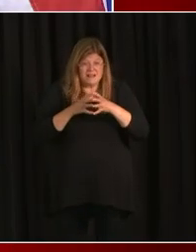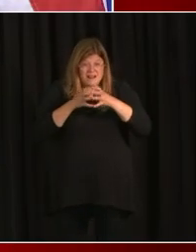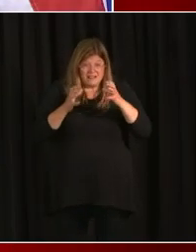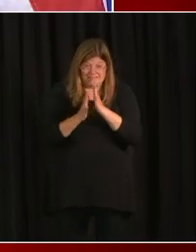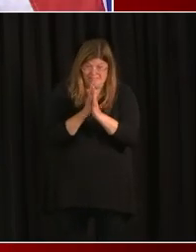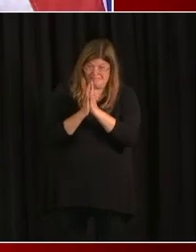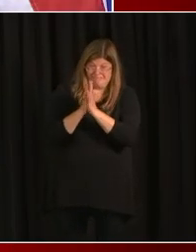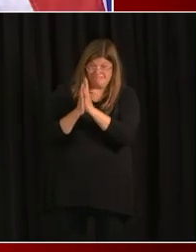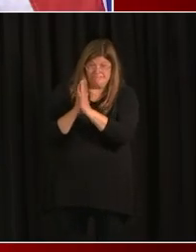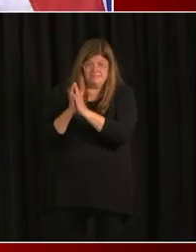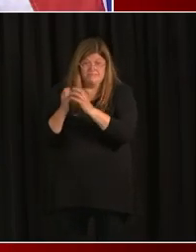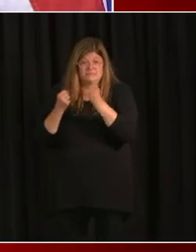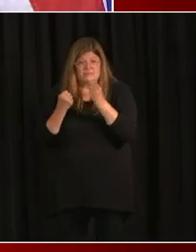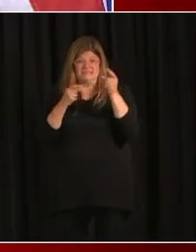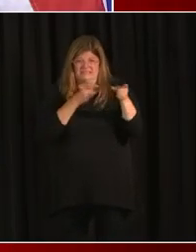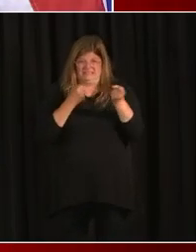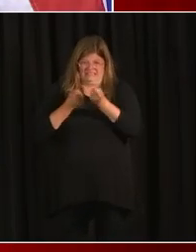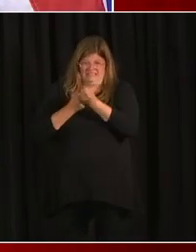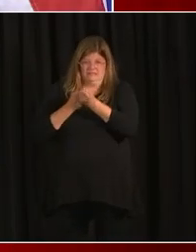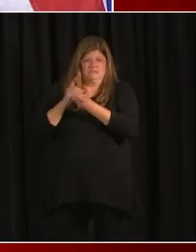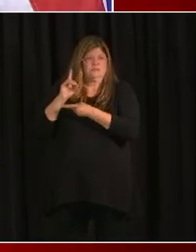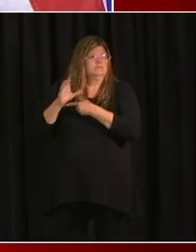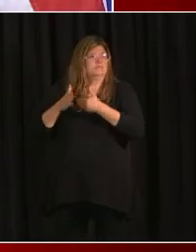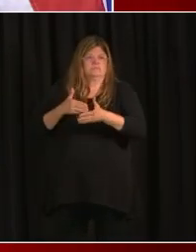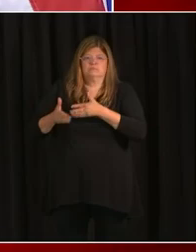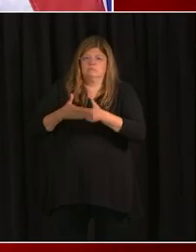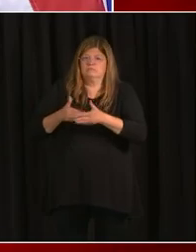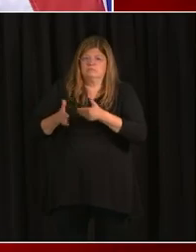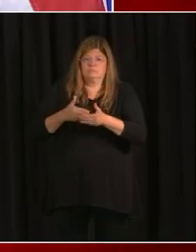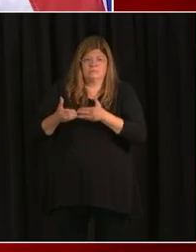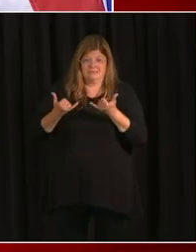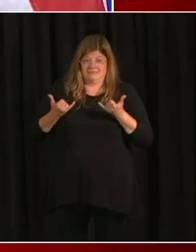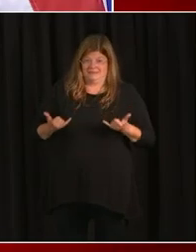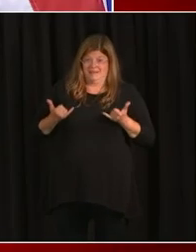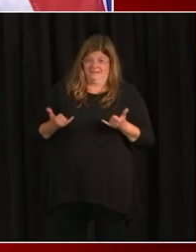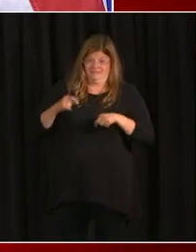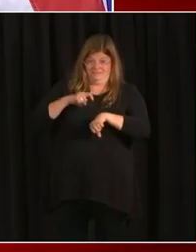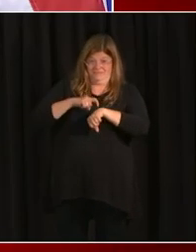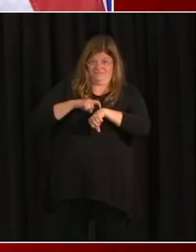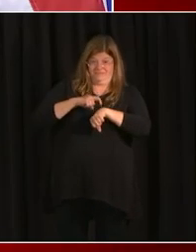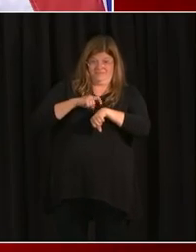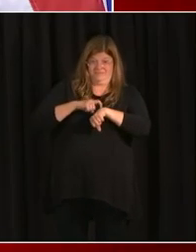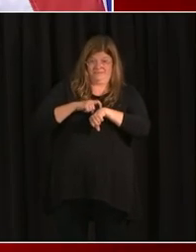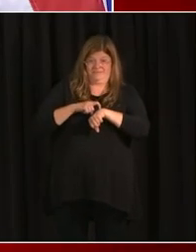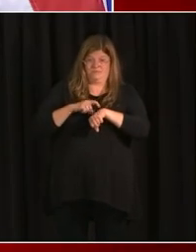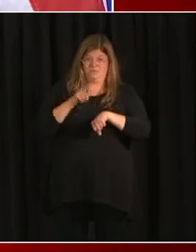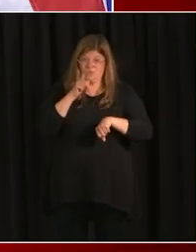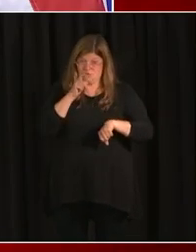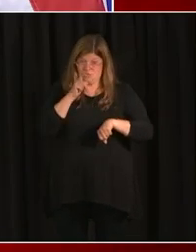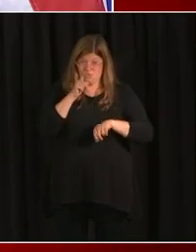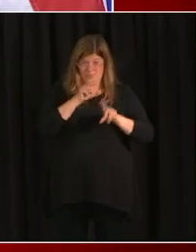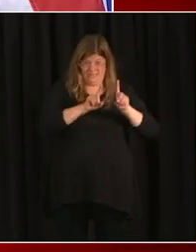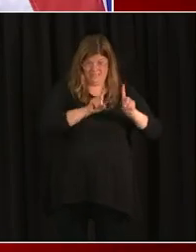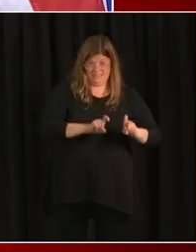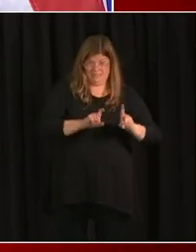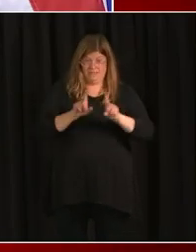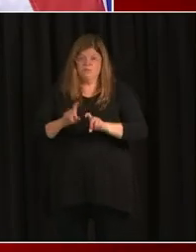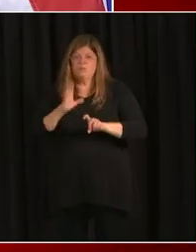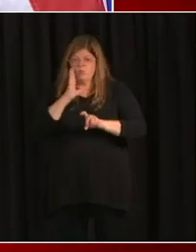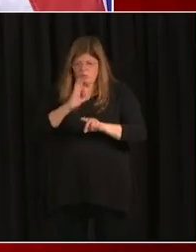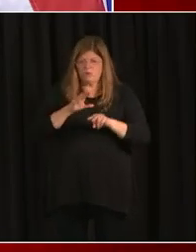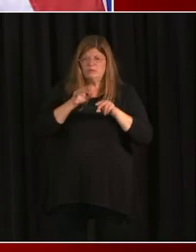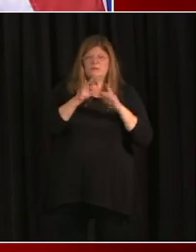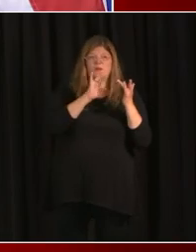supported by the district. And even during this time, that testing at those sites will continue.